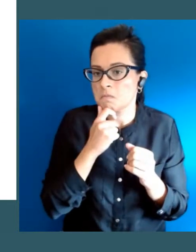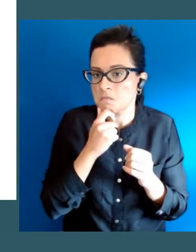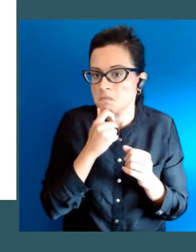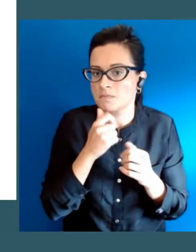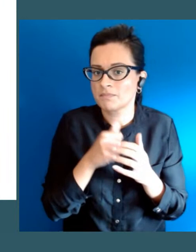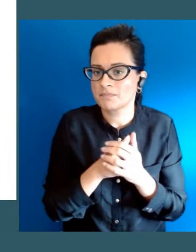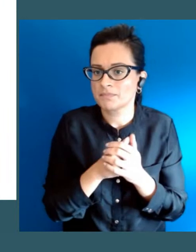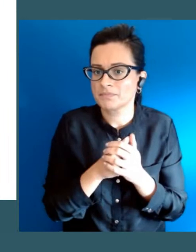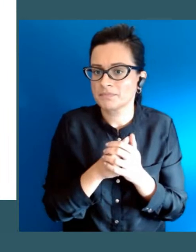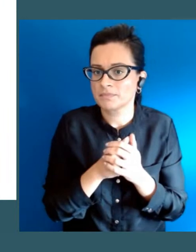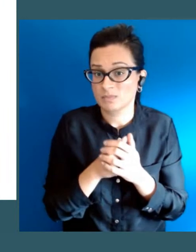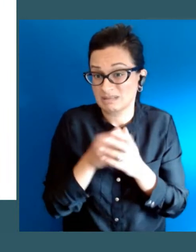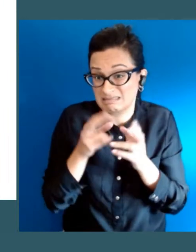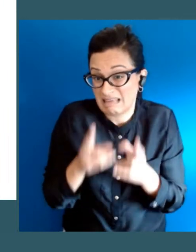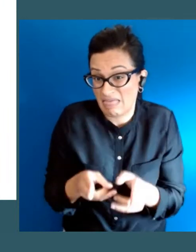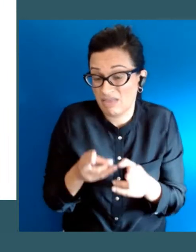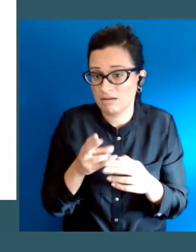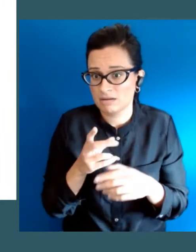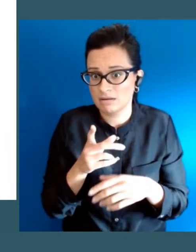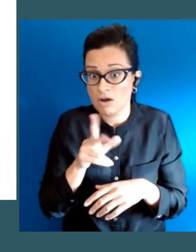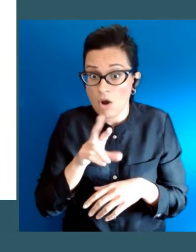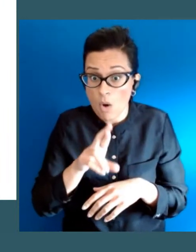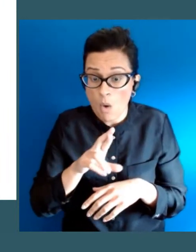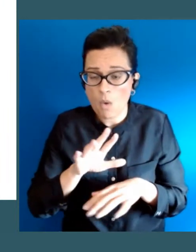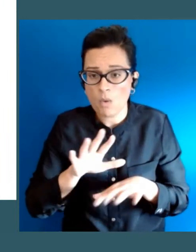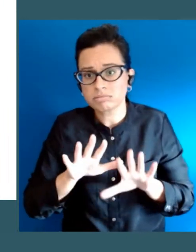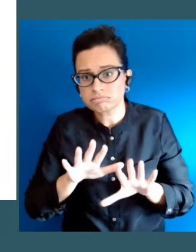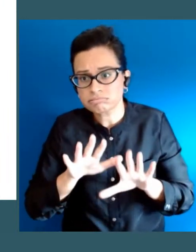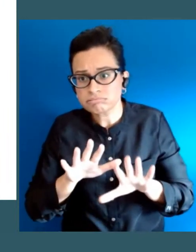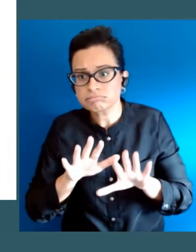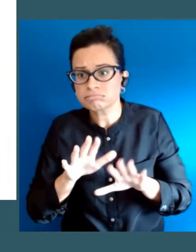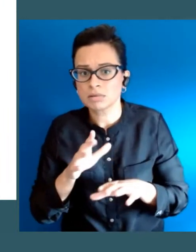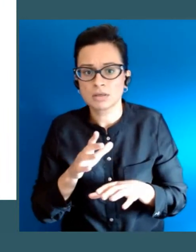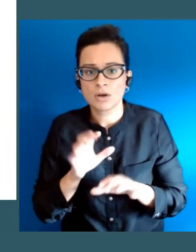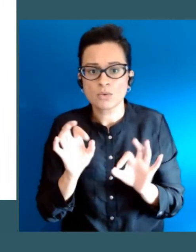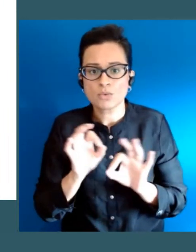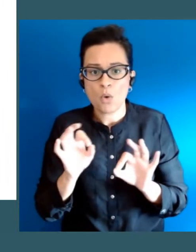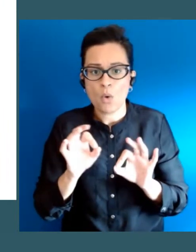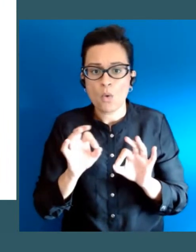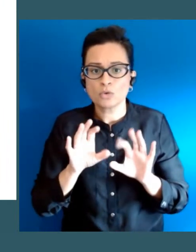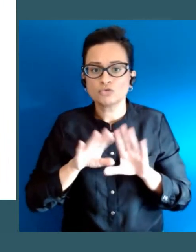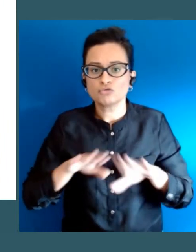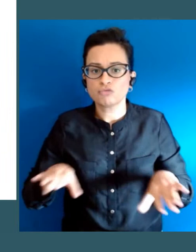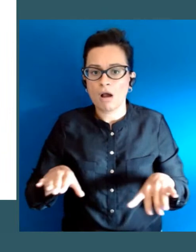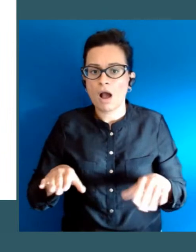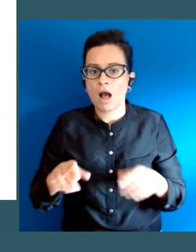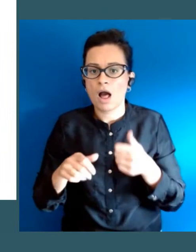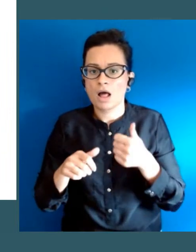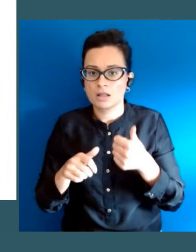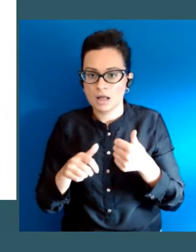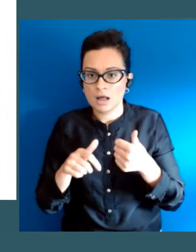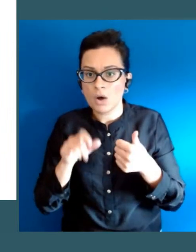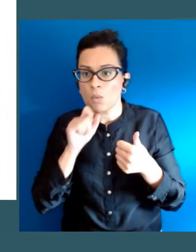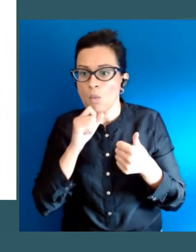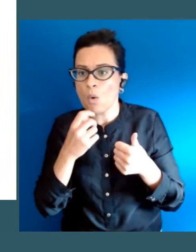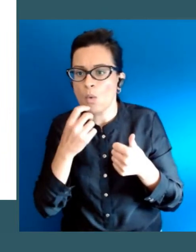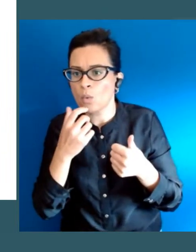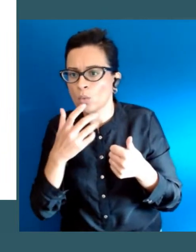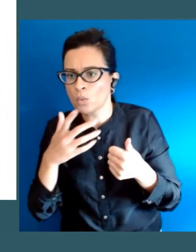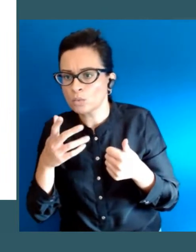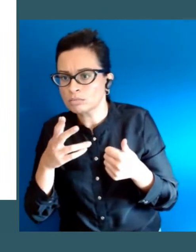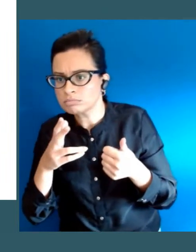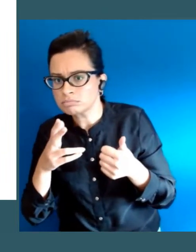death. We hope that no child should ever die, no person should ever die from allergy, but it does